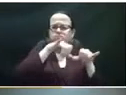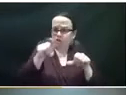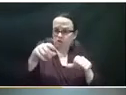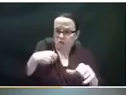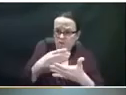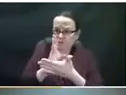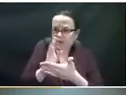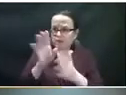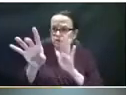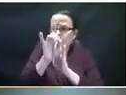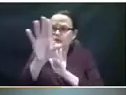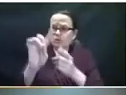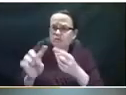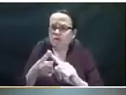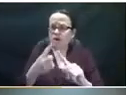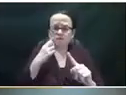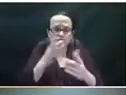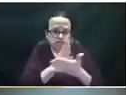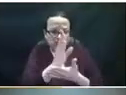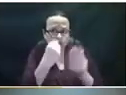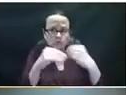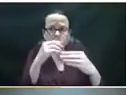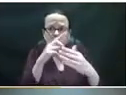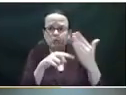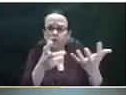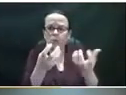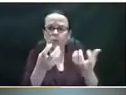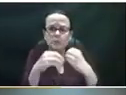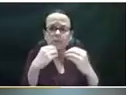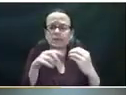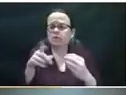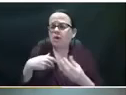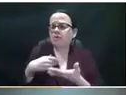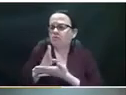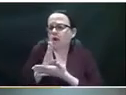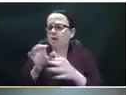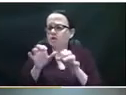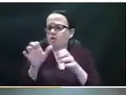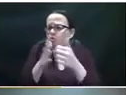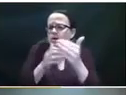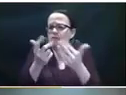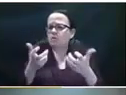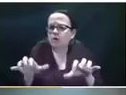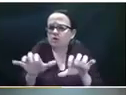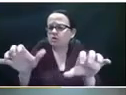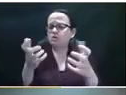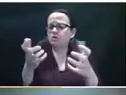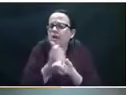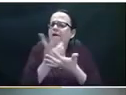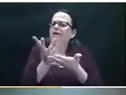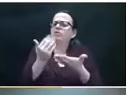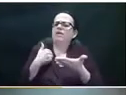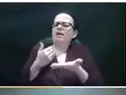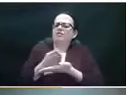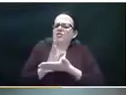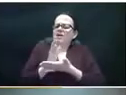friends. Everybody has a right to eat what they want to eat. Everybody has a right to do what they want to do. And everybody has a right to make their